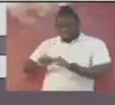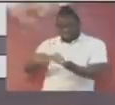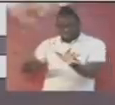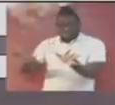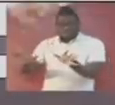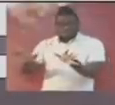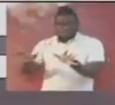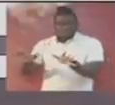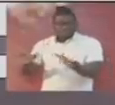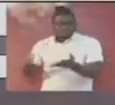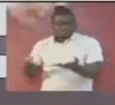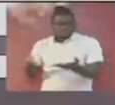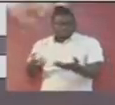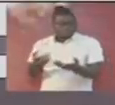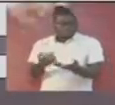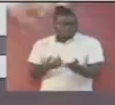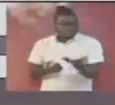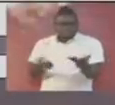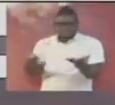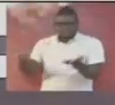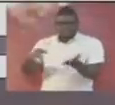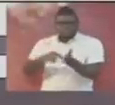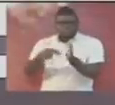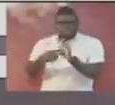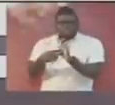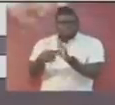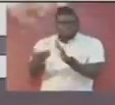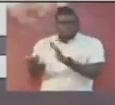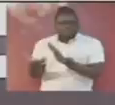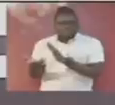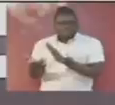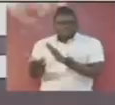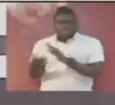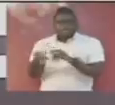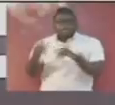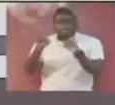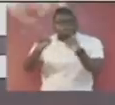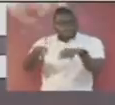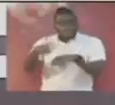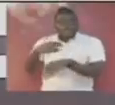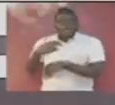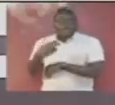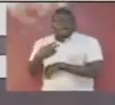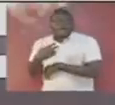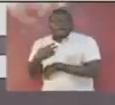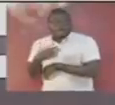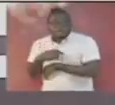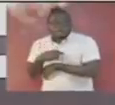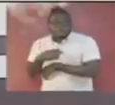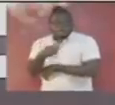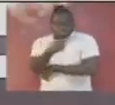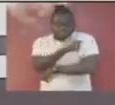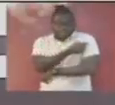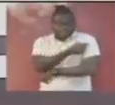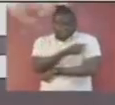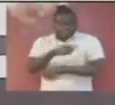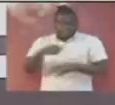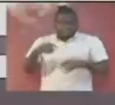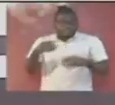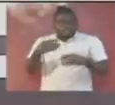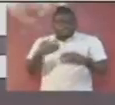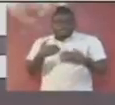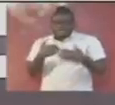need vaccination to start the elimination of the virus in